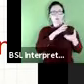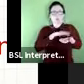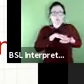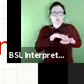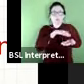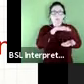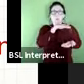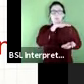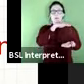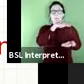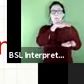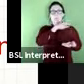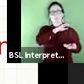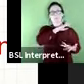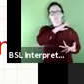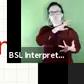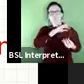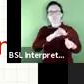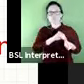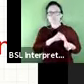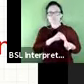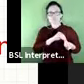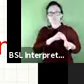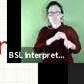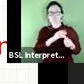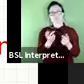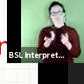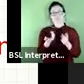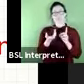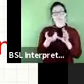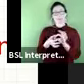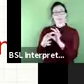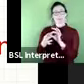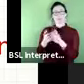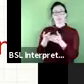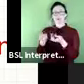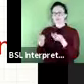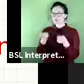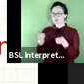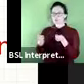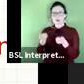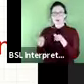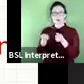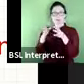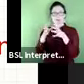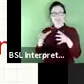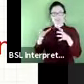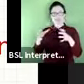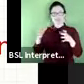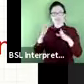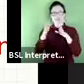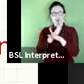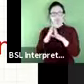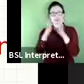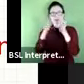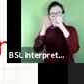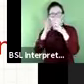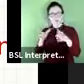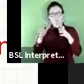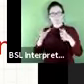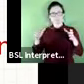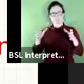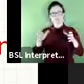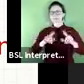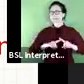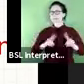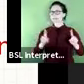and aggregation, driving by marketization and privatization, which are